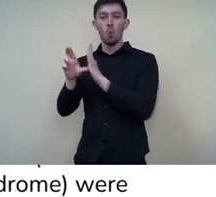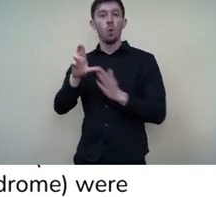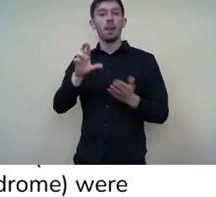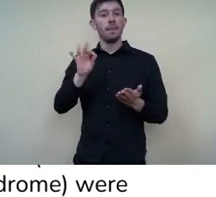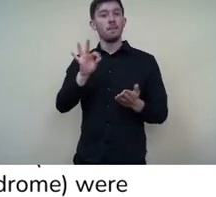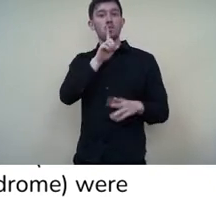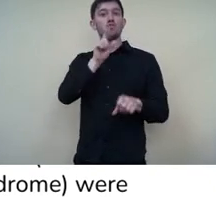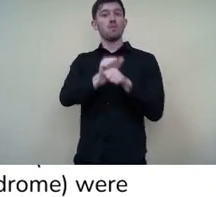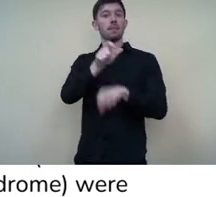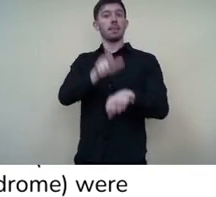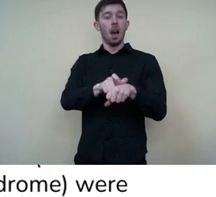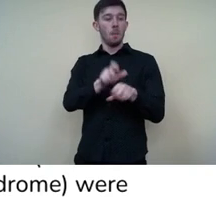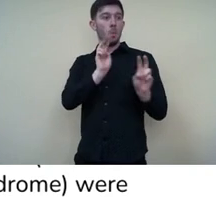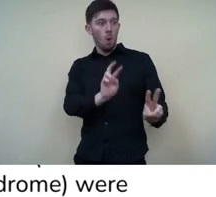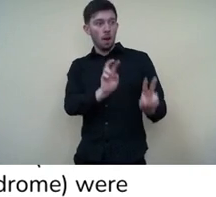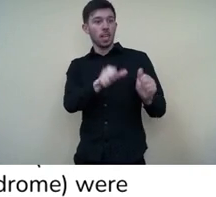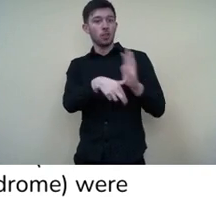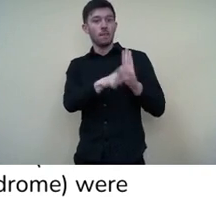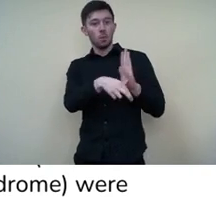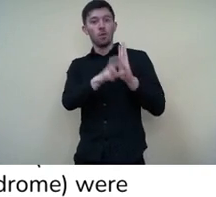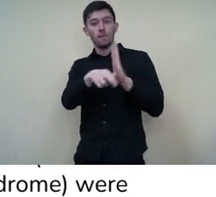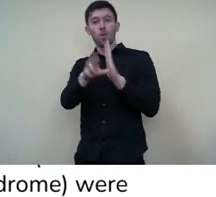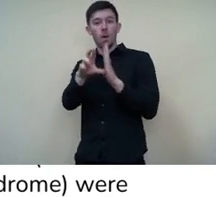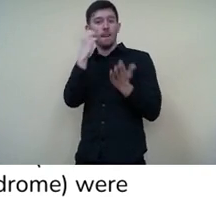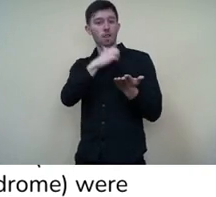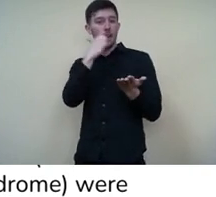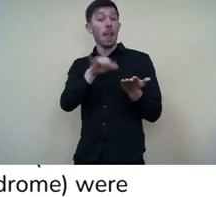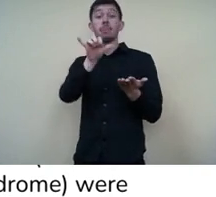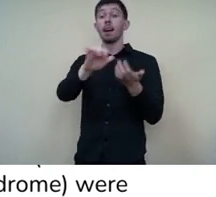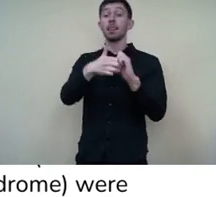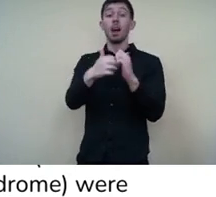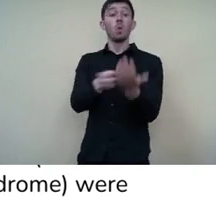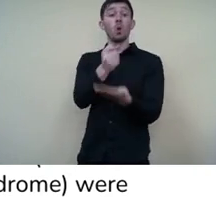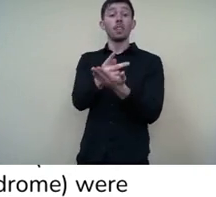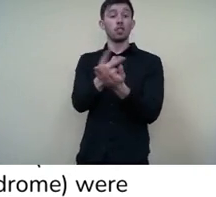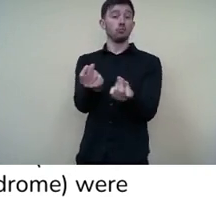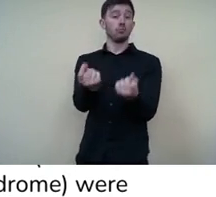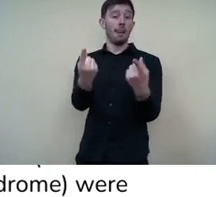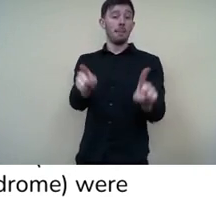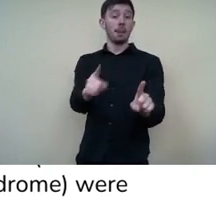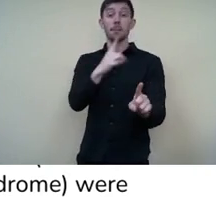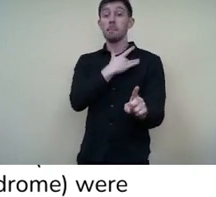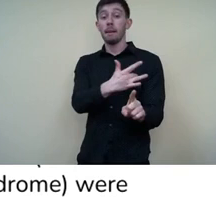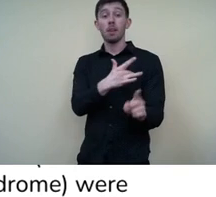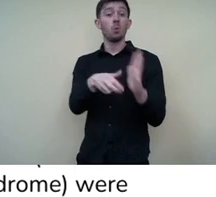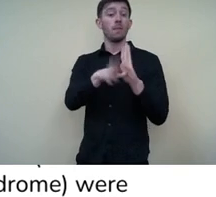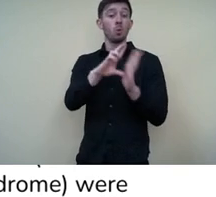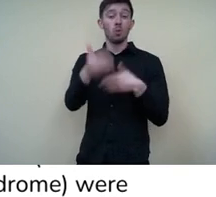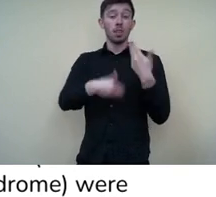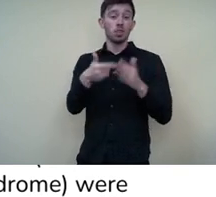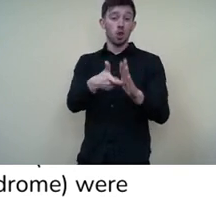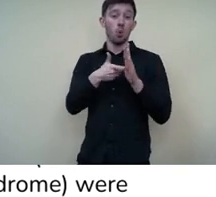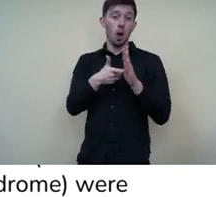real time. And so because of that, that's how we were able to get the authorization relatively quickly, because usually the review process takes quite some